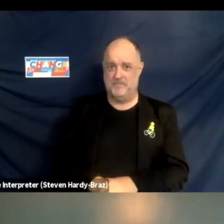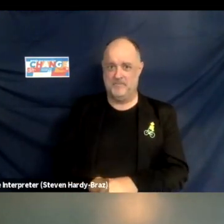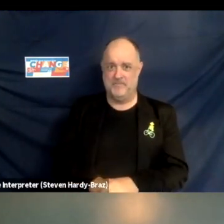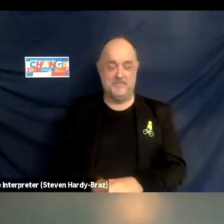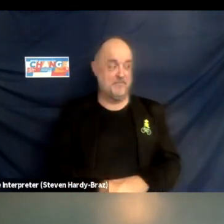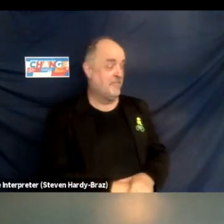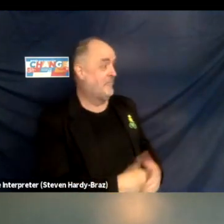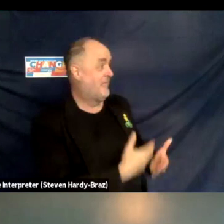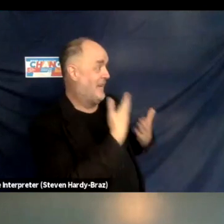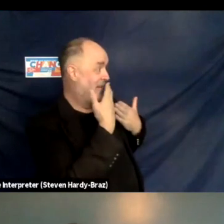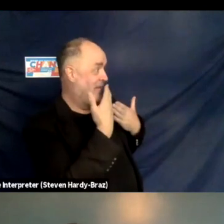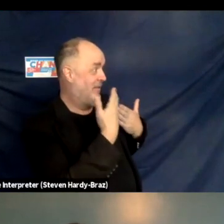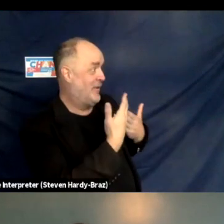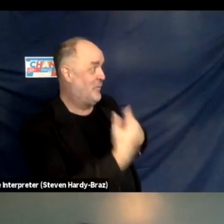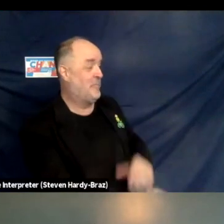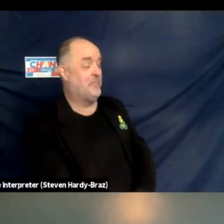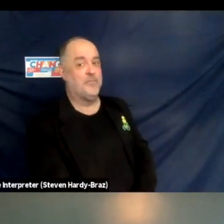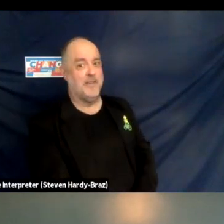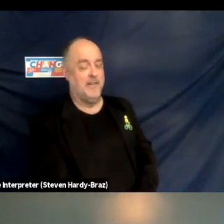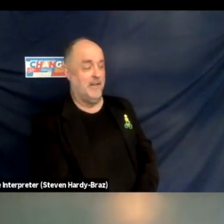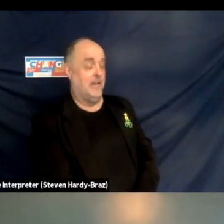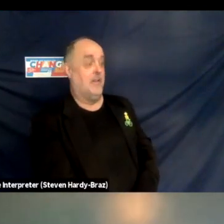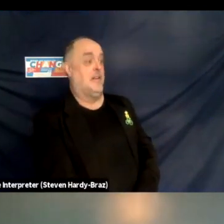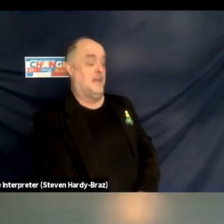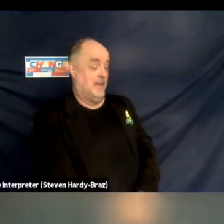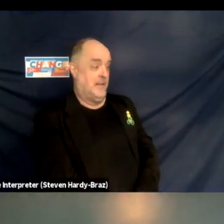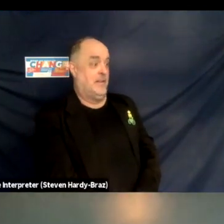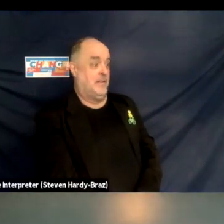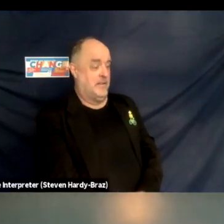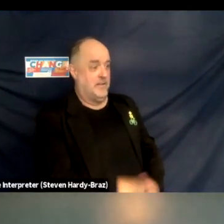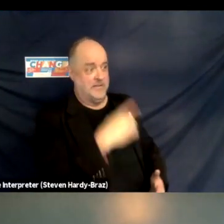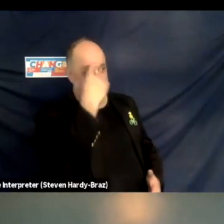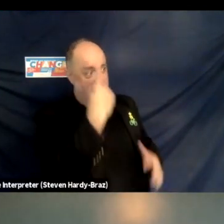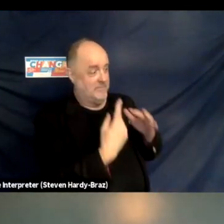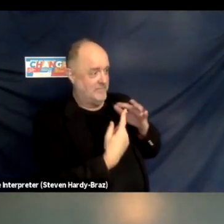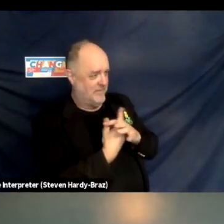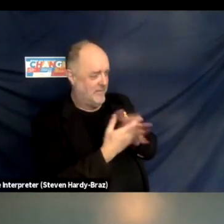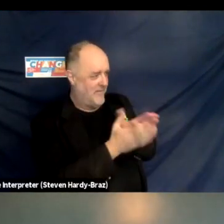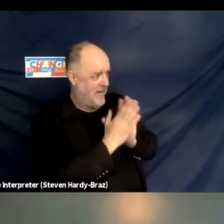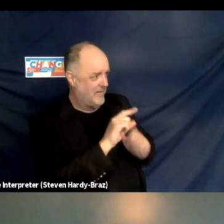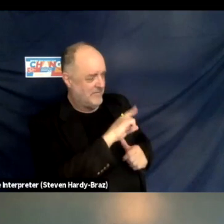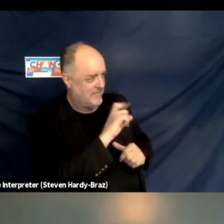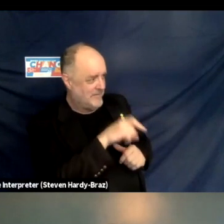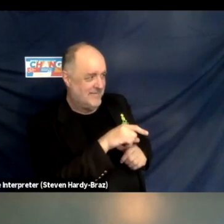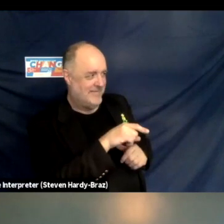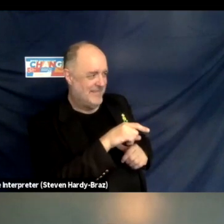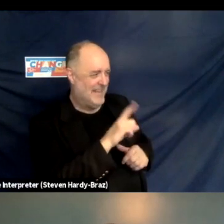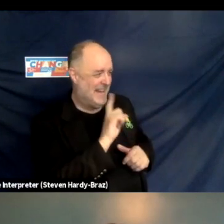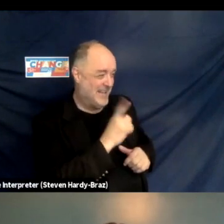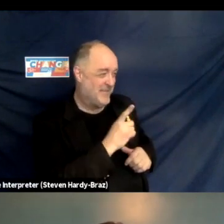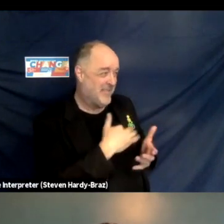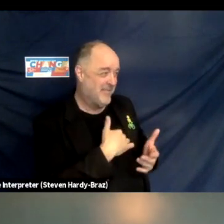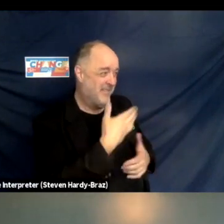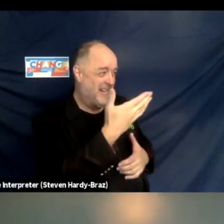Thank you. And it's funny, it occurs to me that I've asked several different questions and the answer to almost every single one has been